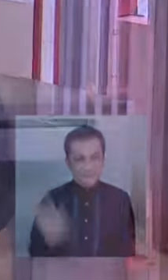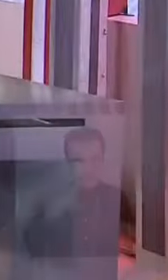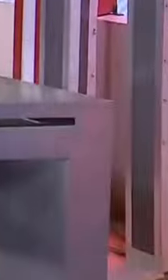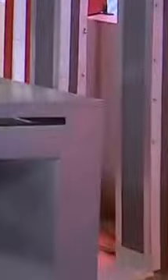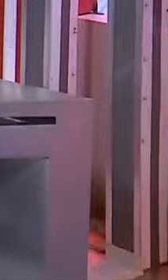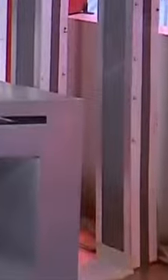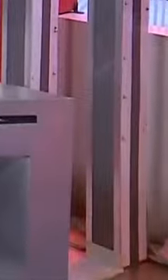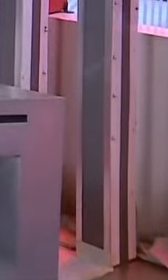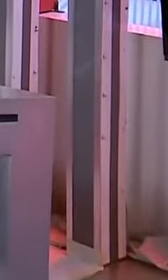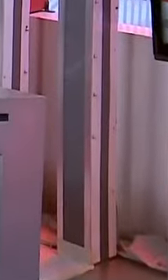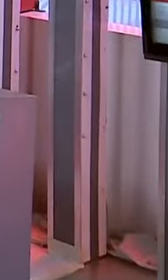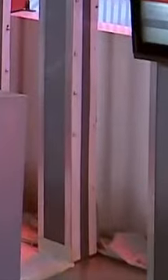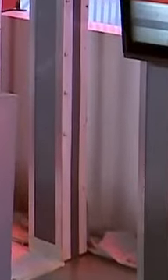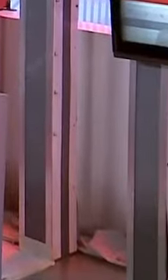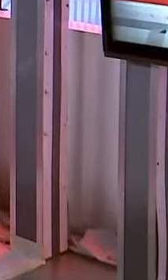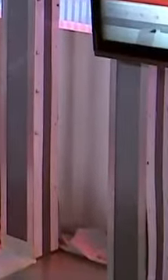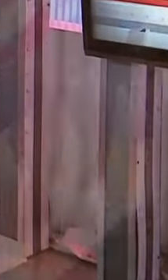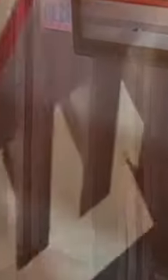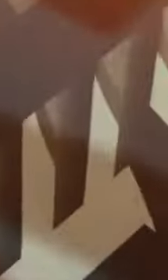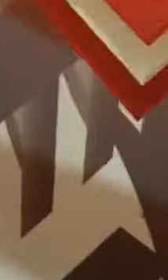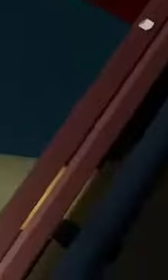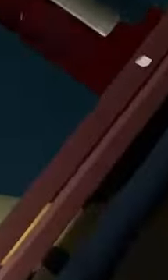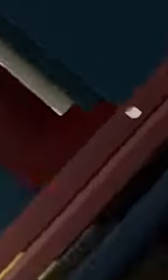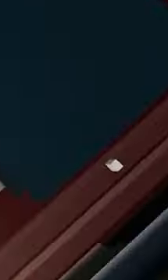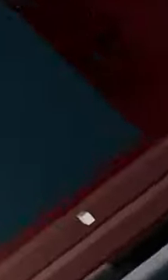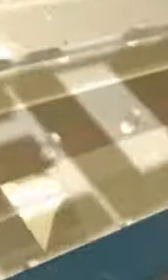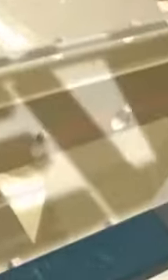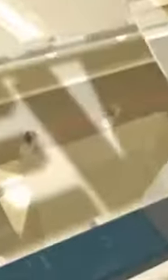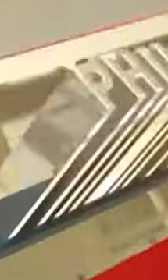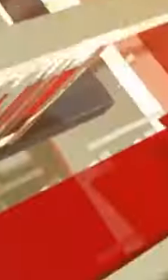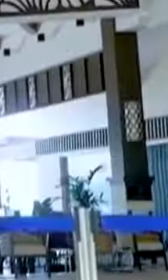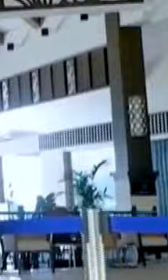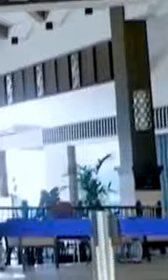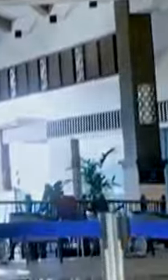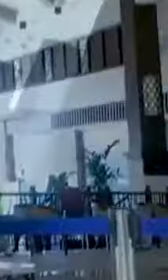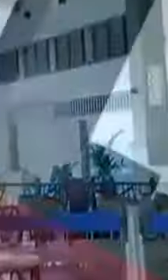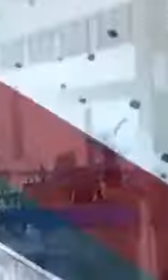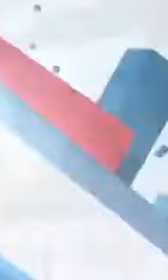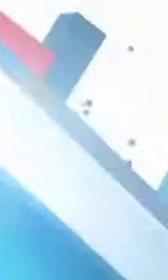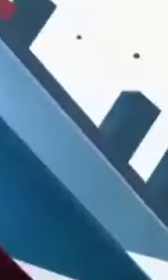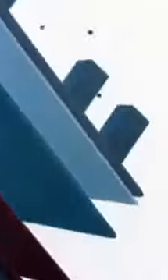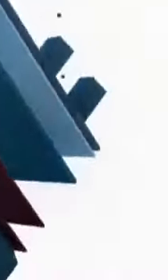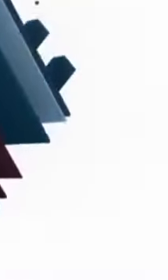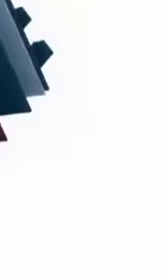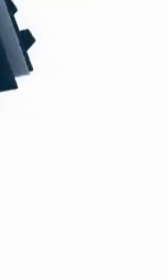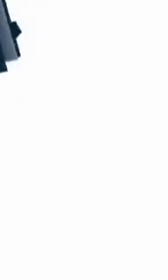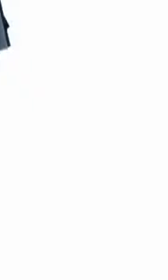To go.